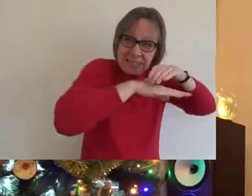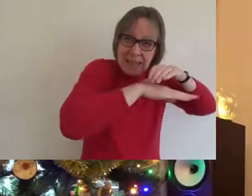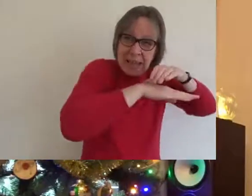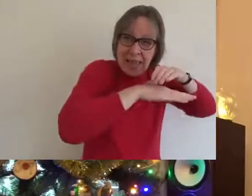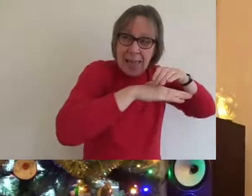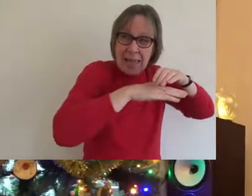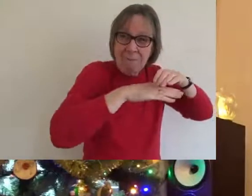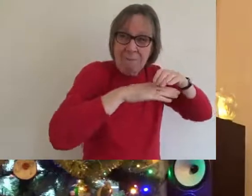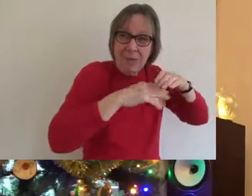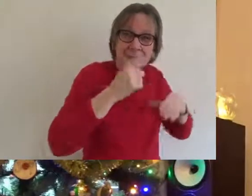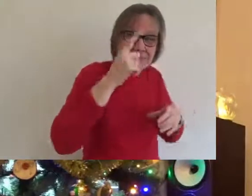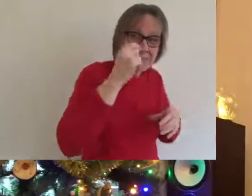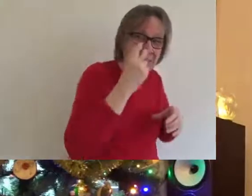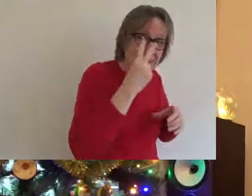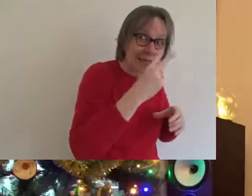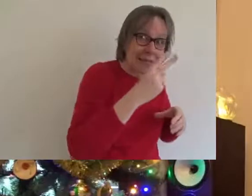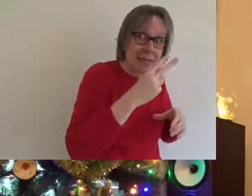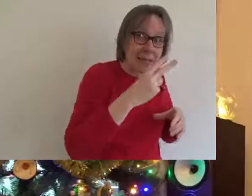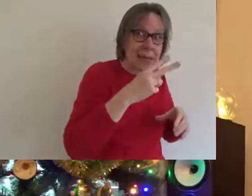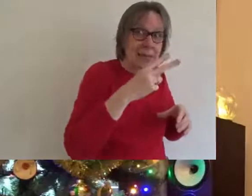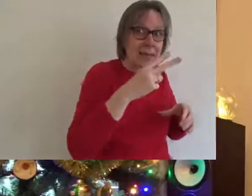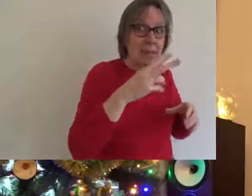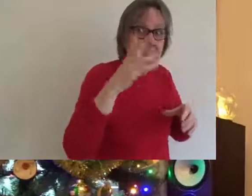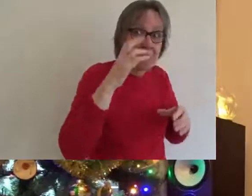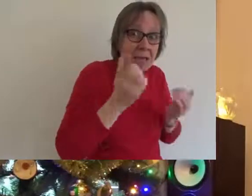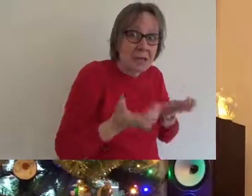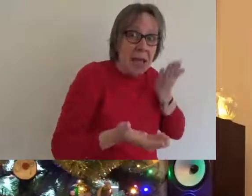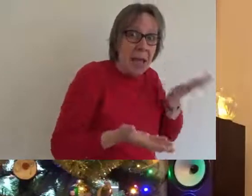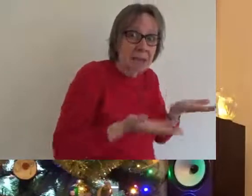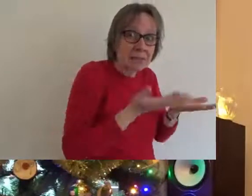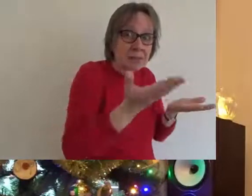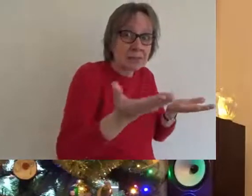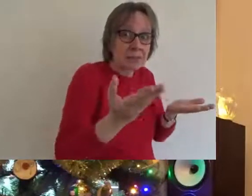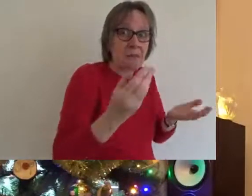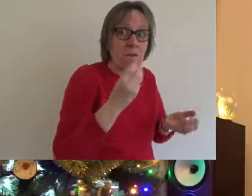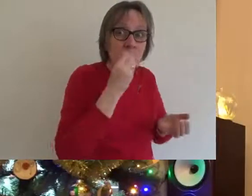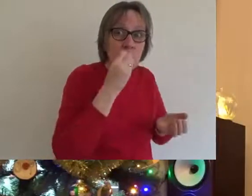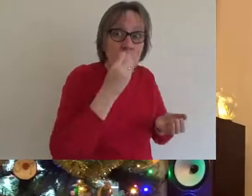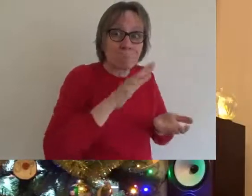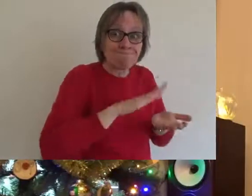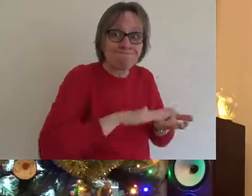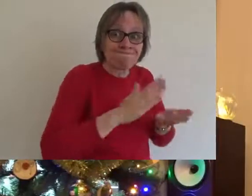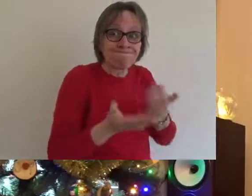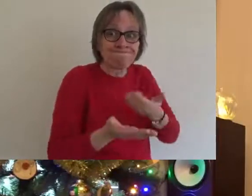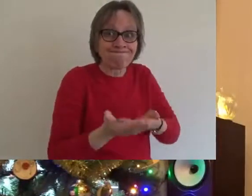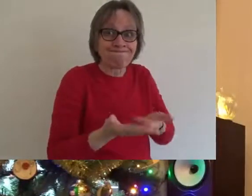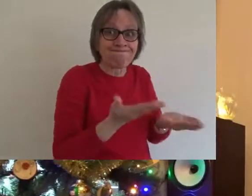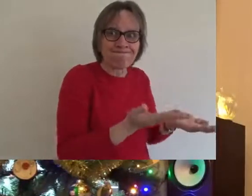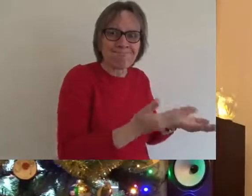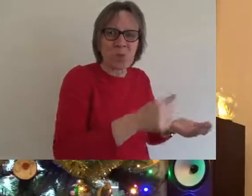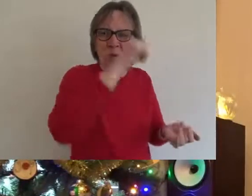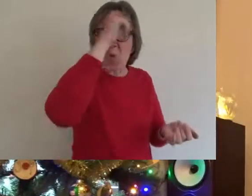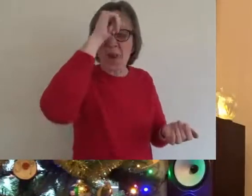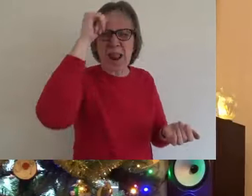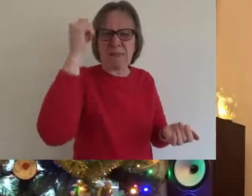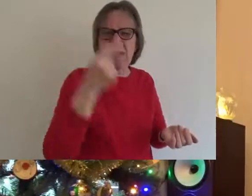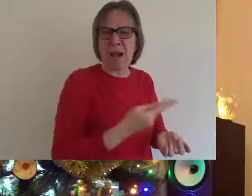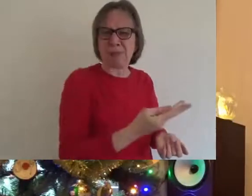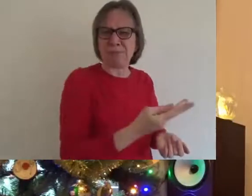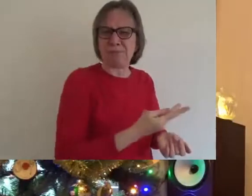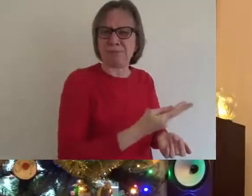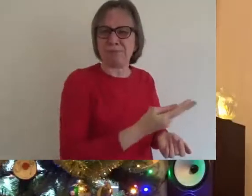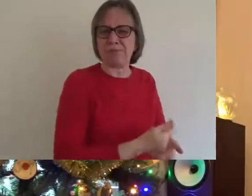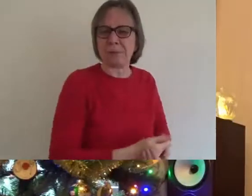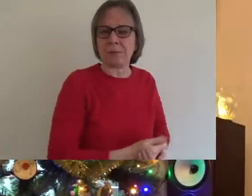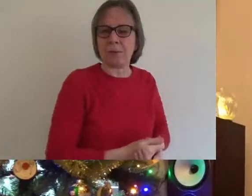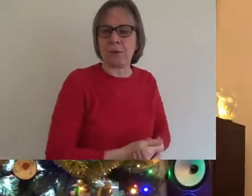caves, she'd got light, but she'd got both of her hands free so that she could carry more food. That was a clever thing to do,